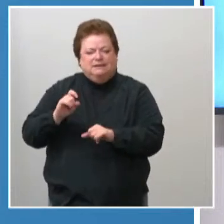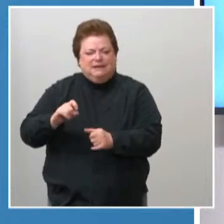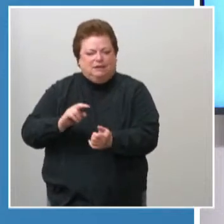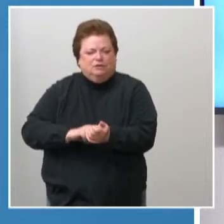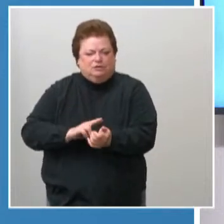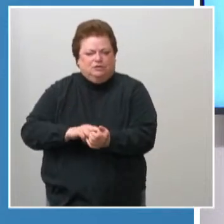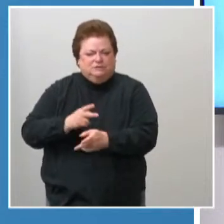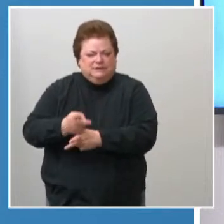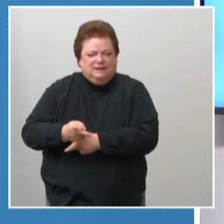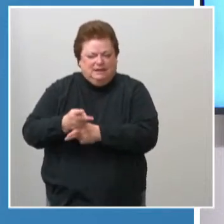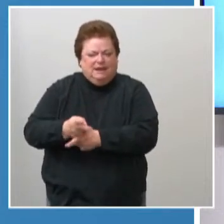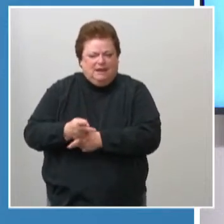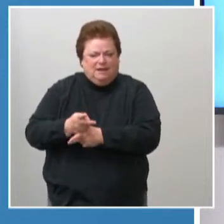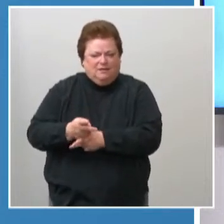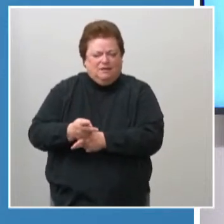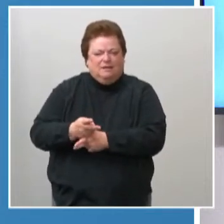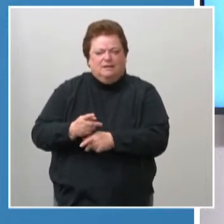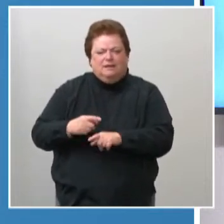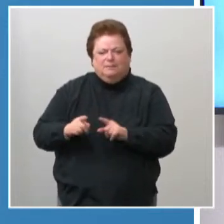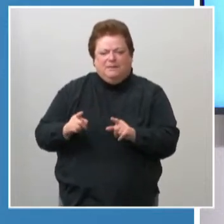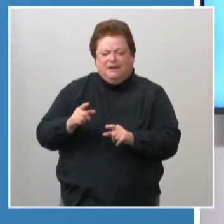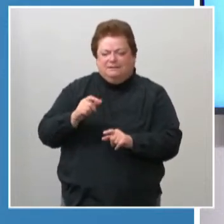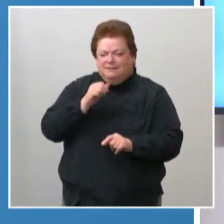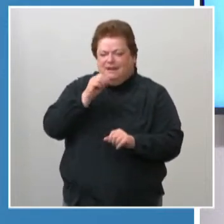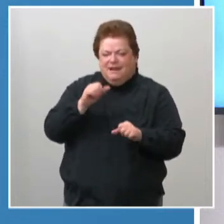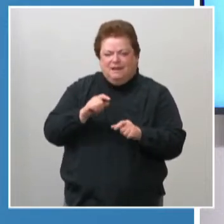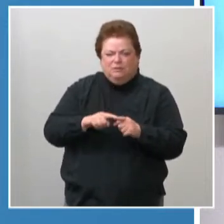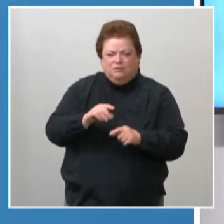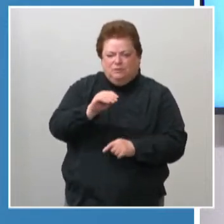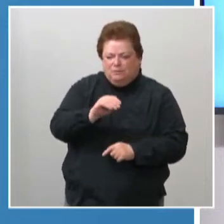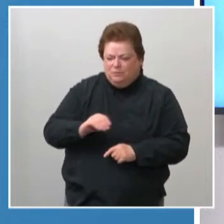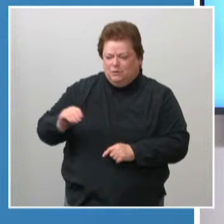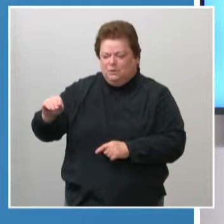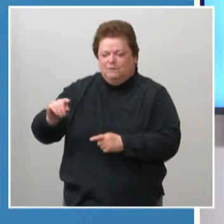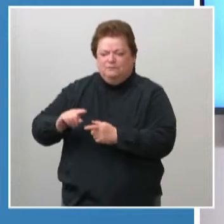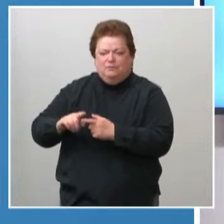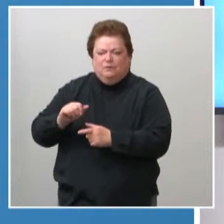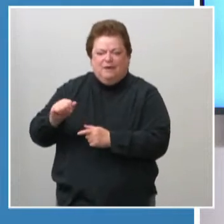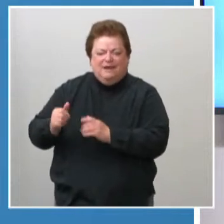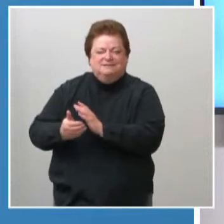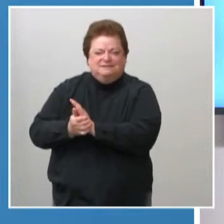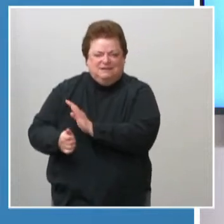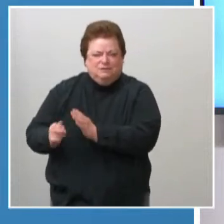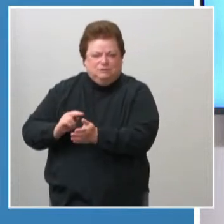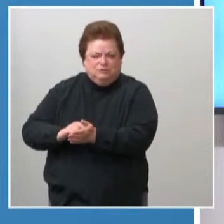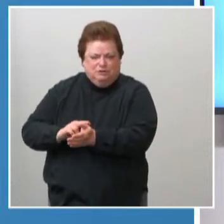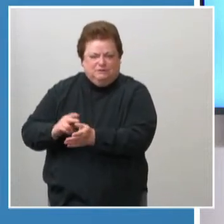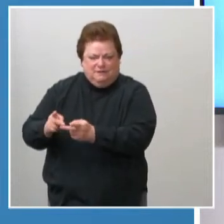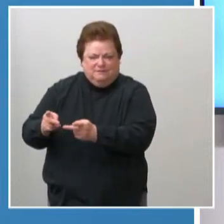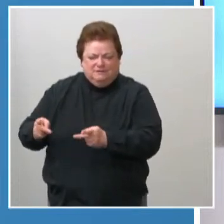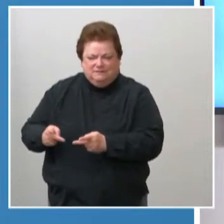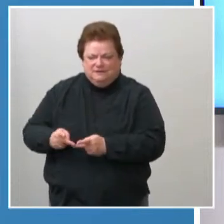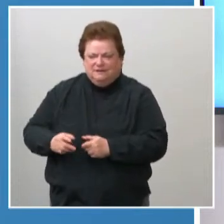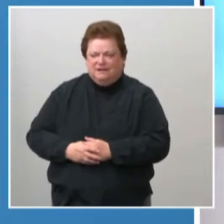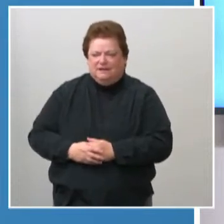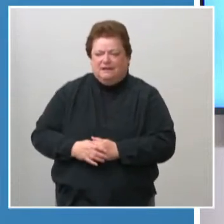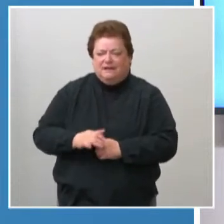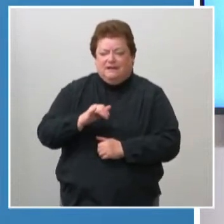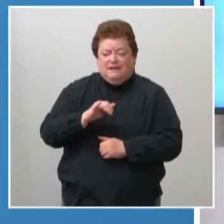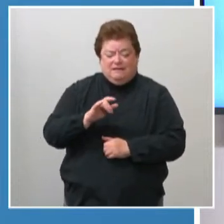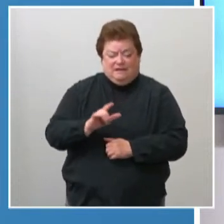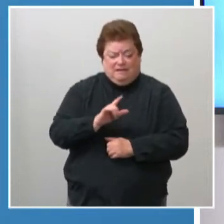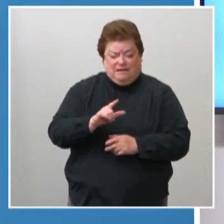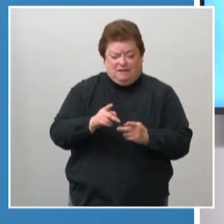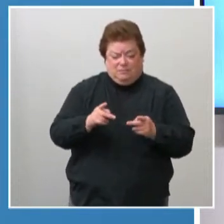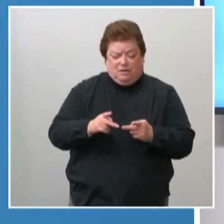care and have been unable to relocate to a skilled nursing facility. The Lincoln site will have